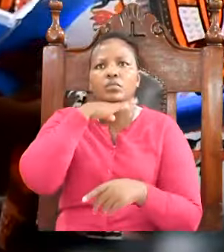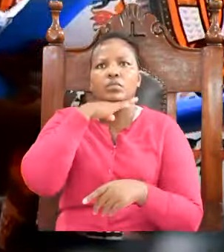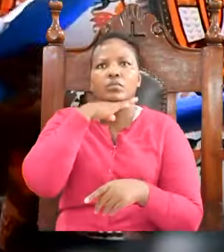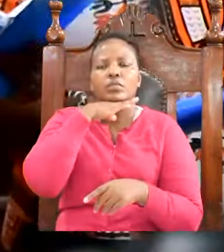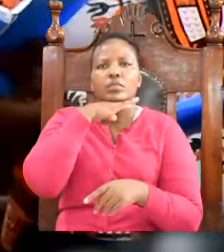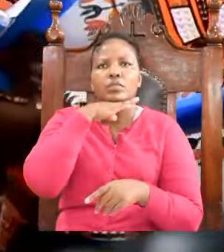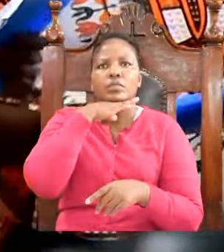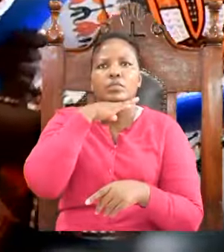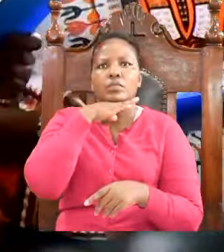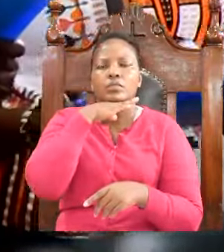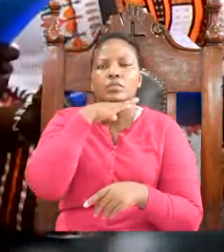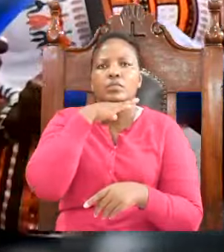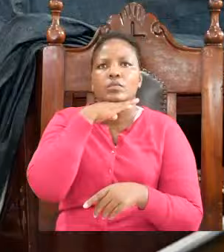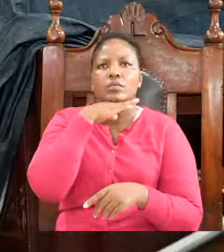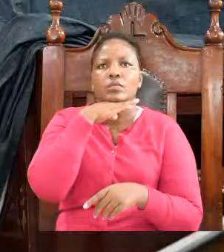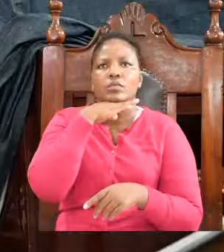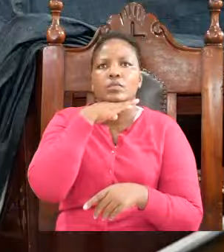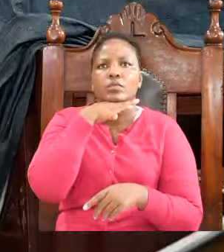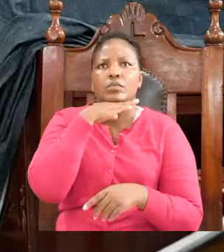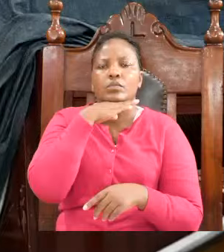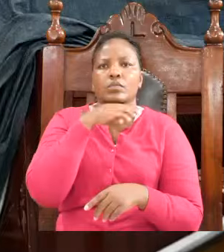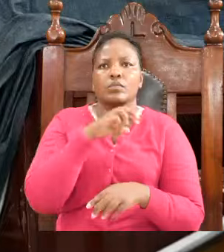to die.